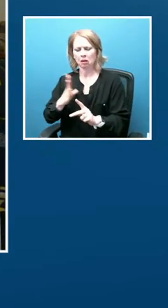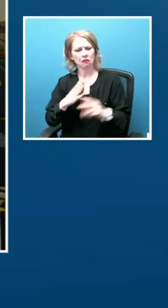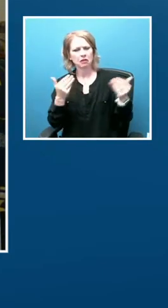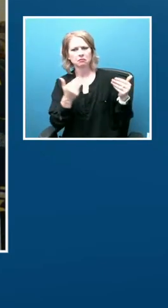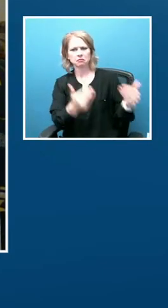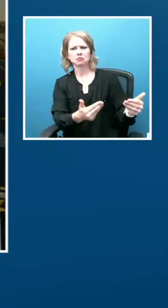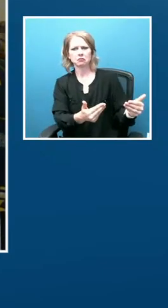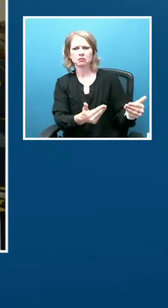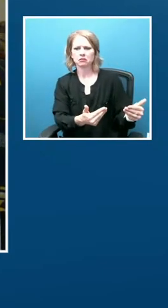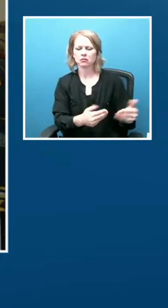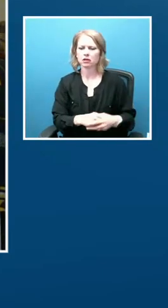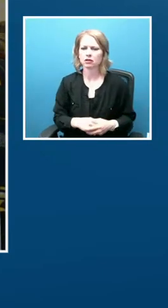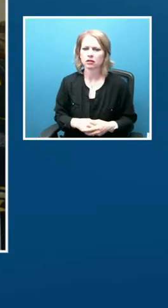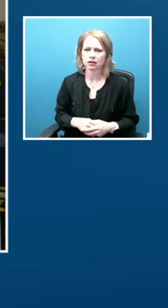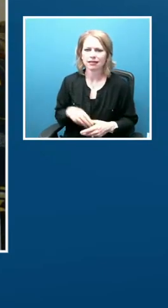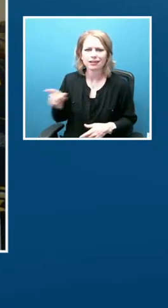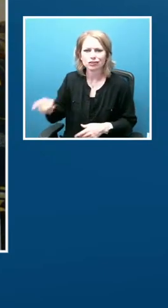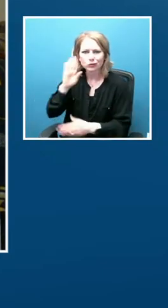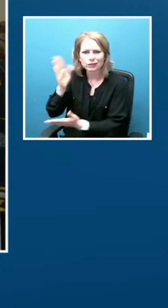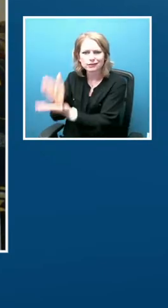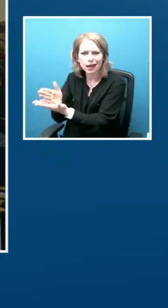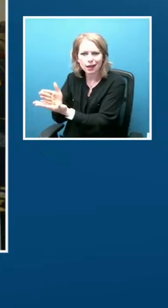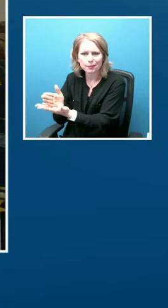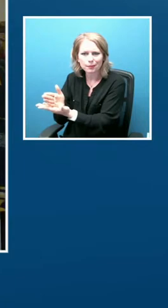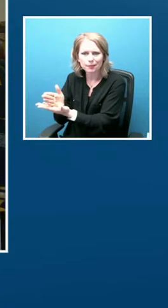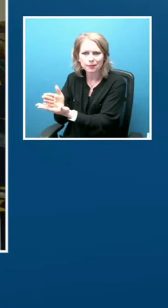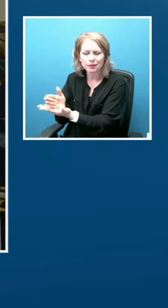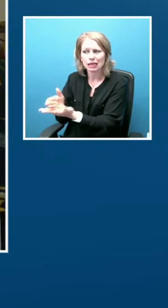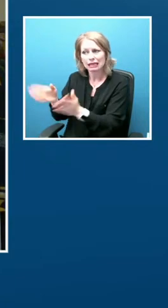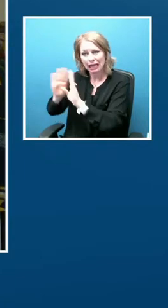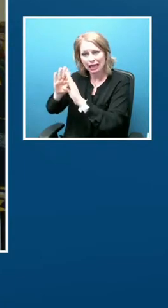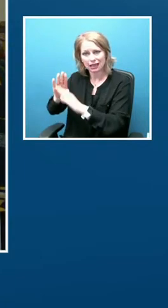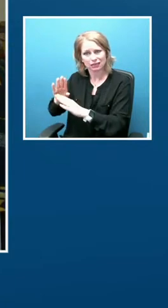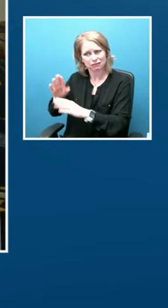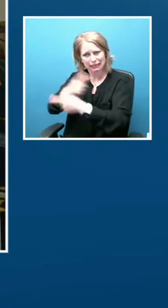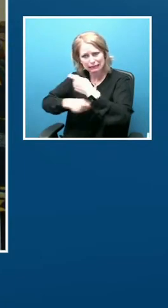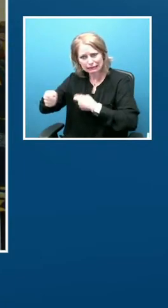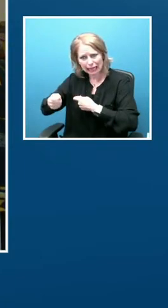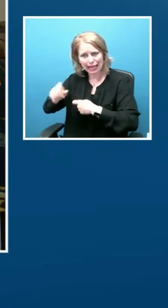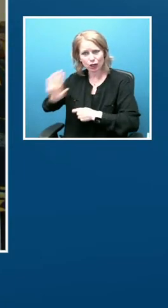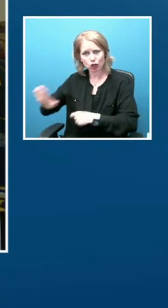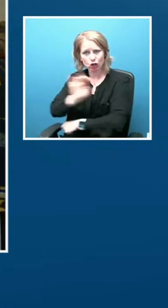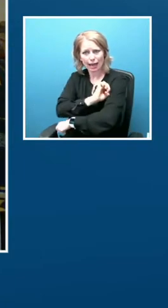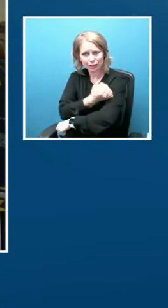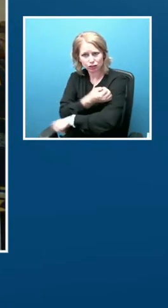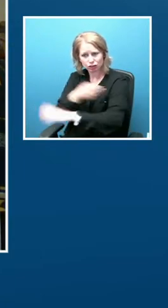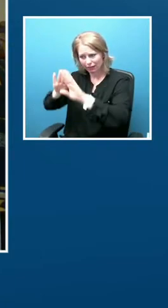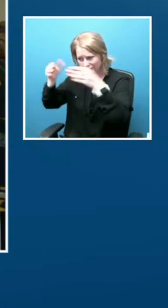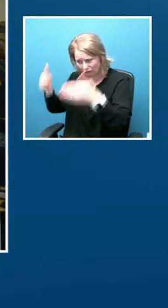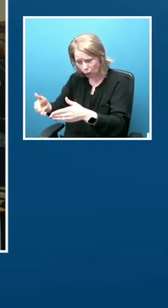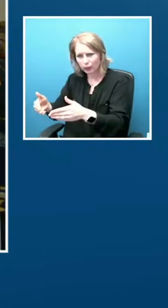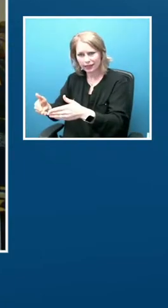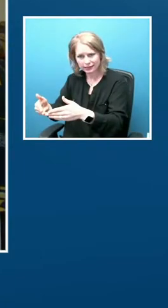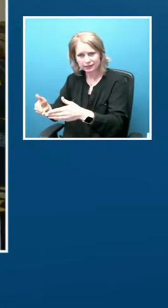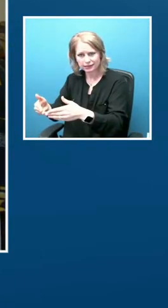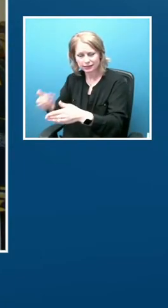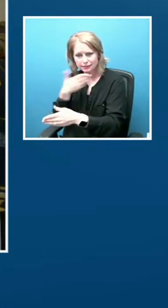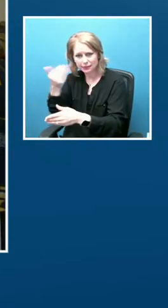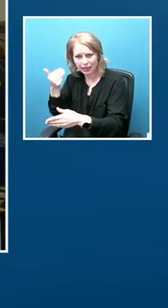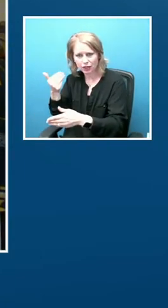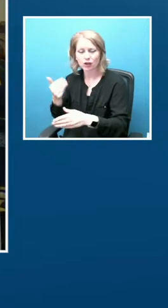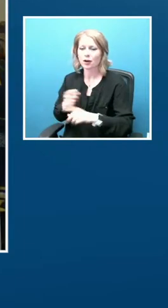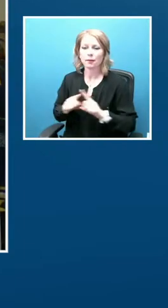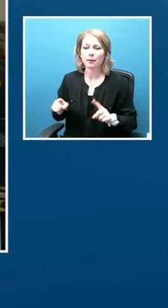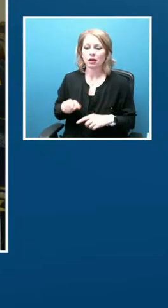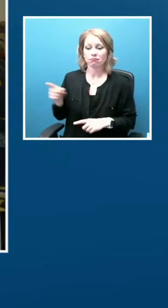DNC challenges and instead focus her energies on the task at hand. But instead of proceeding in